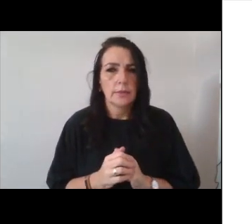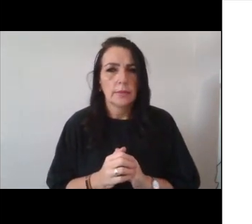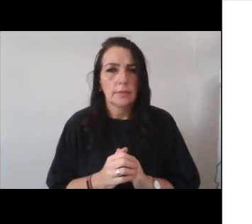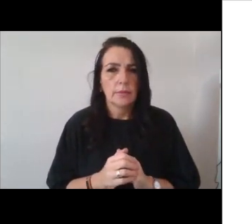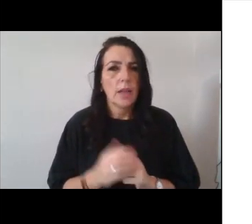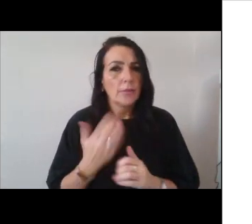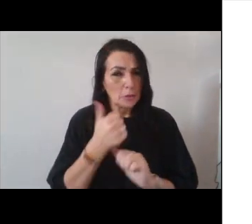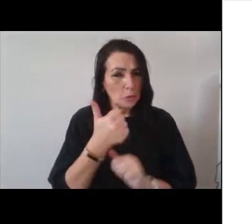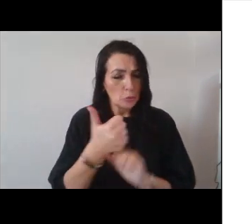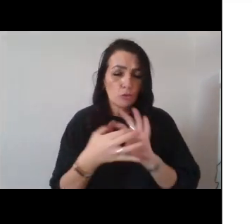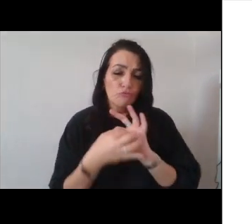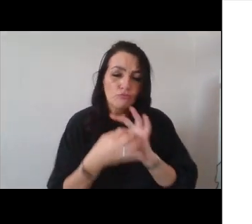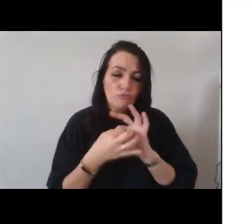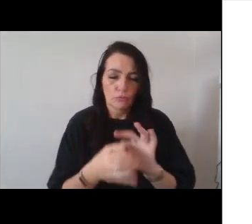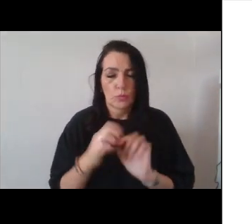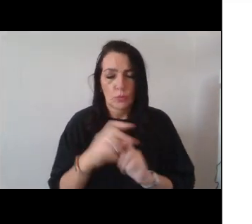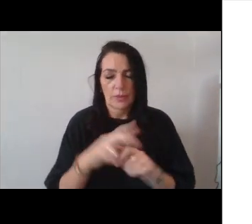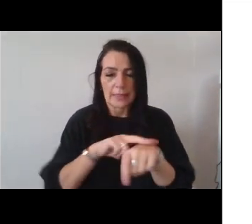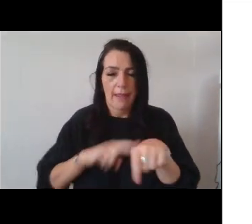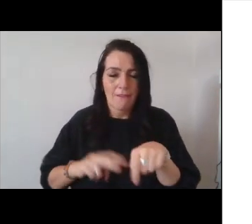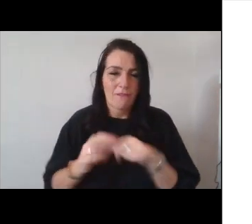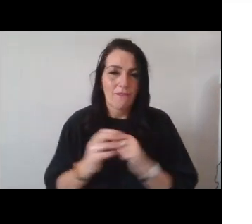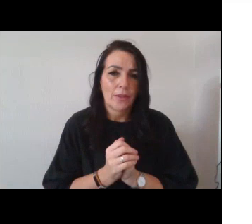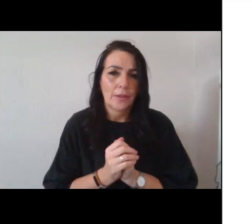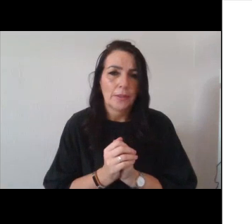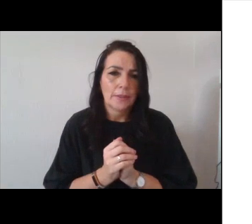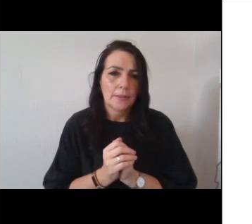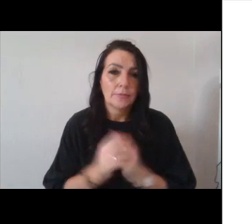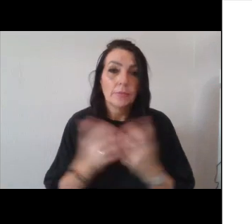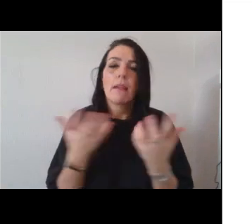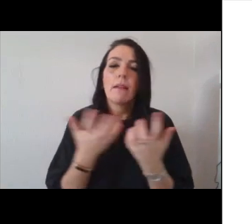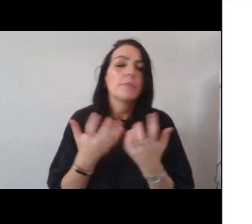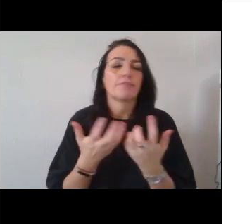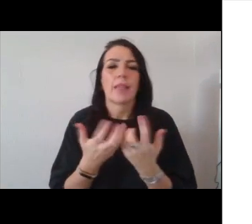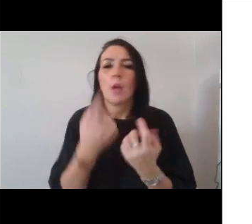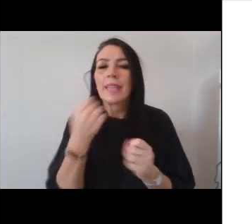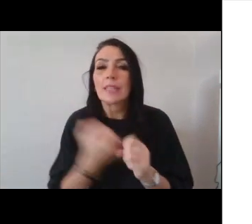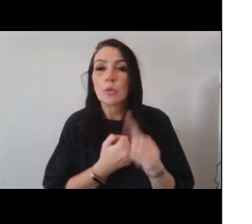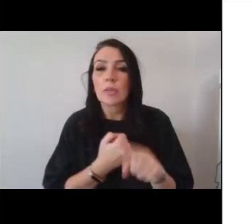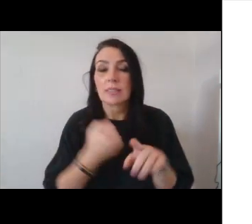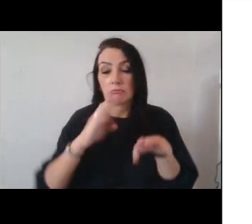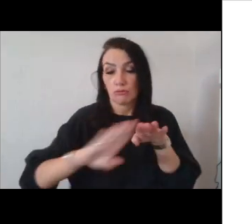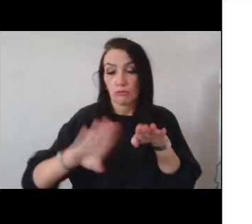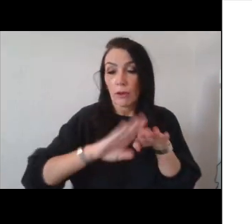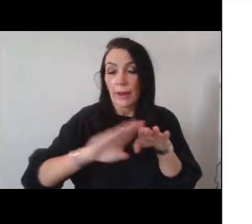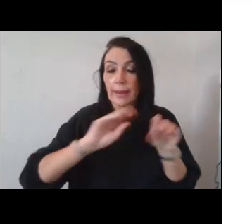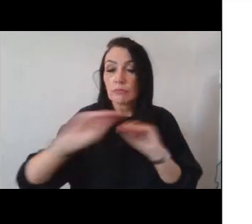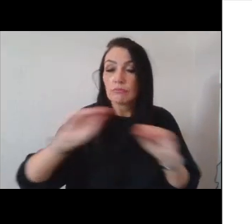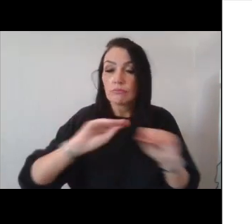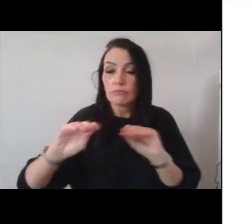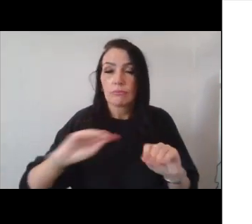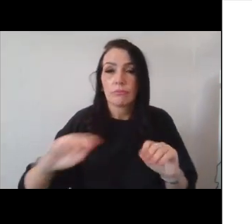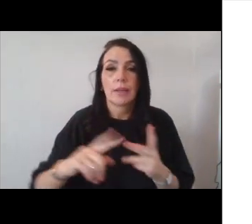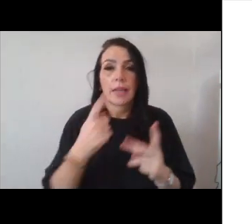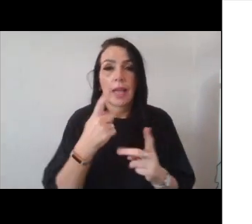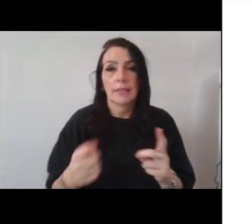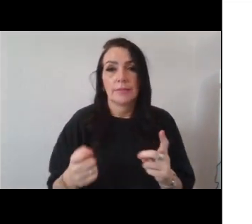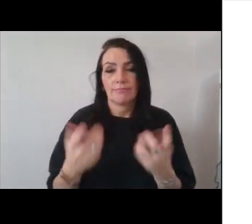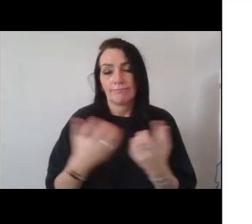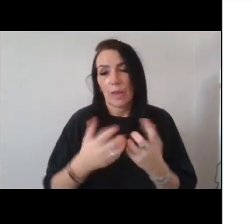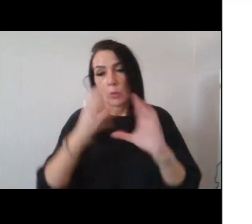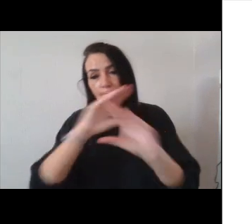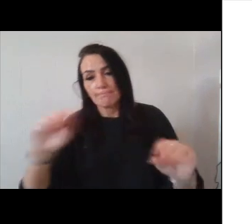connection. So there are lots of ways we can think about how we might do this, training being one, the way we communicate messages